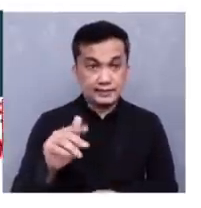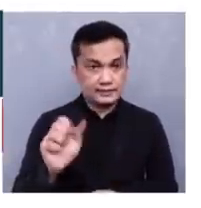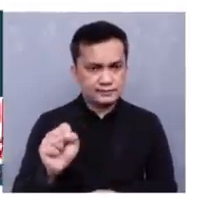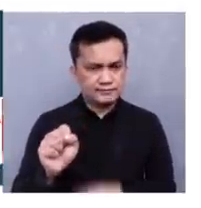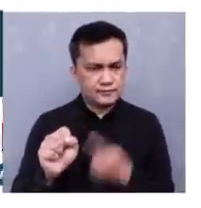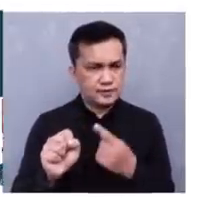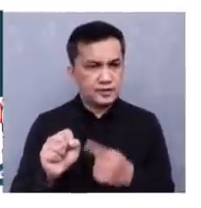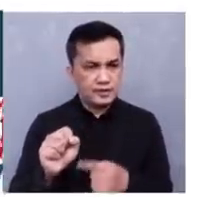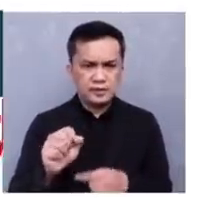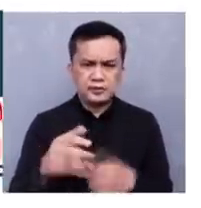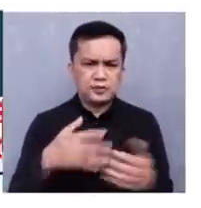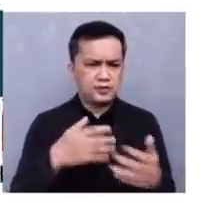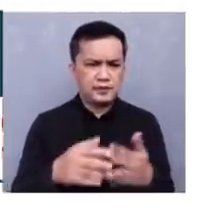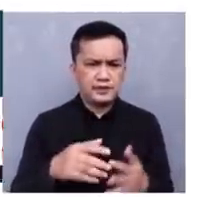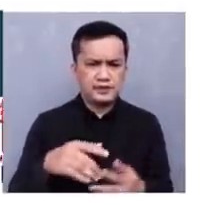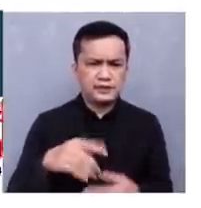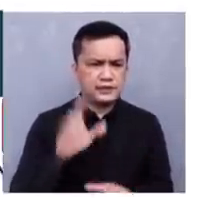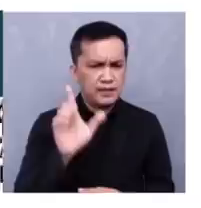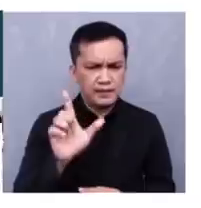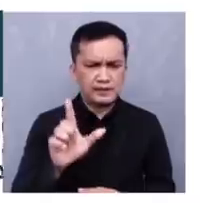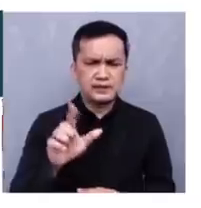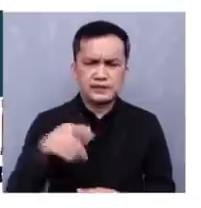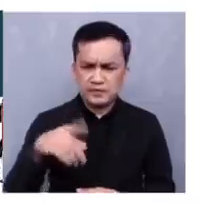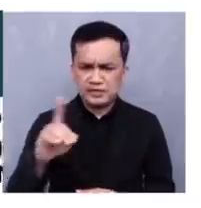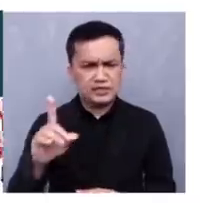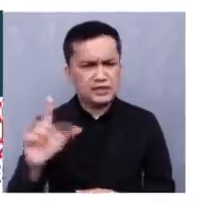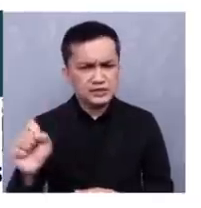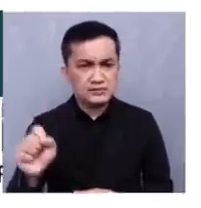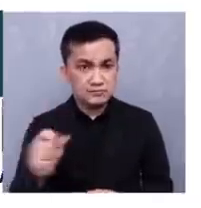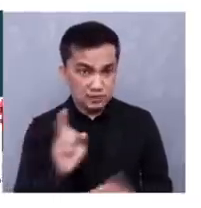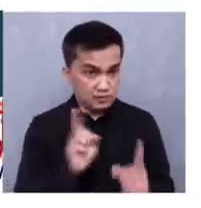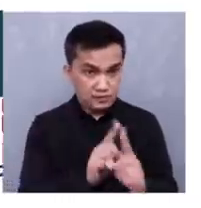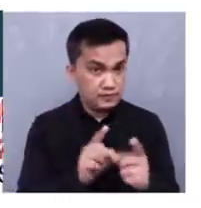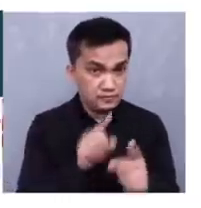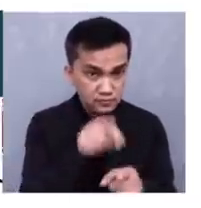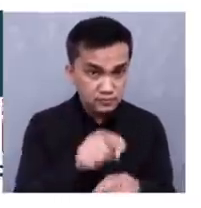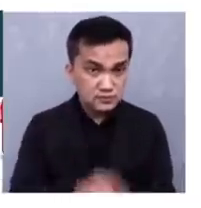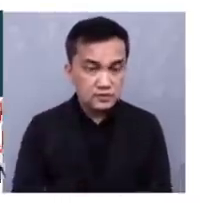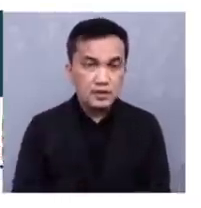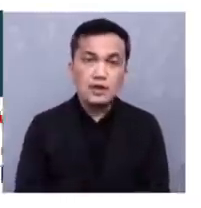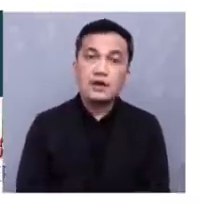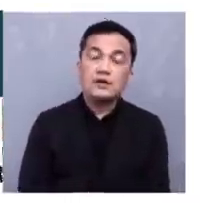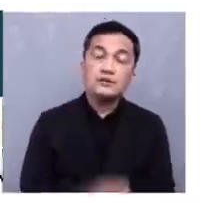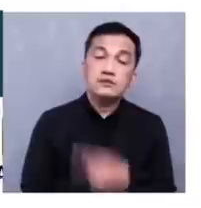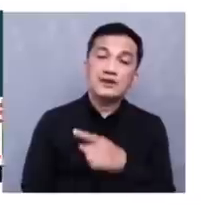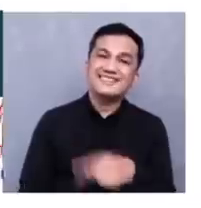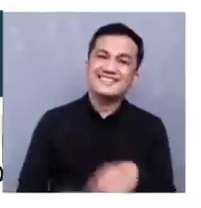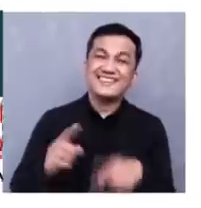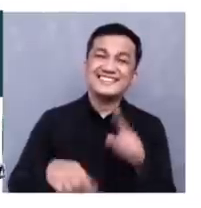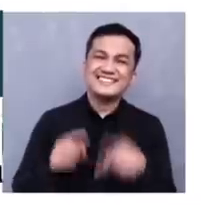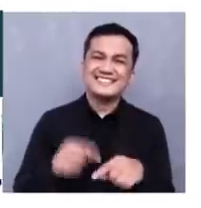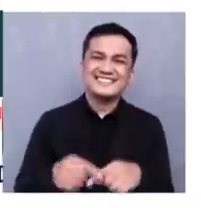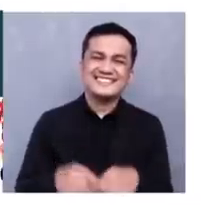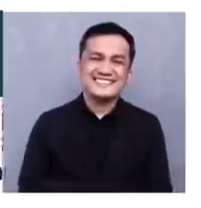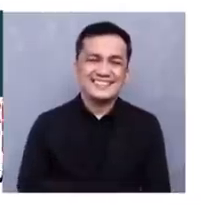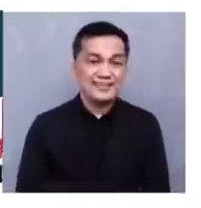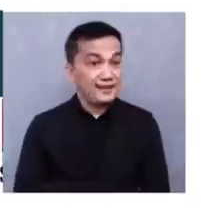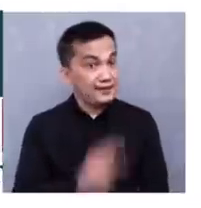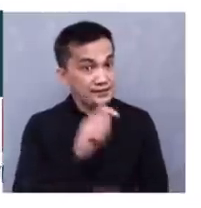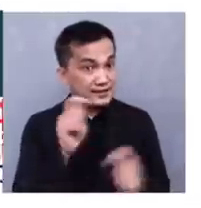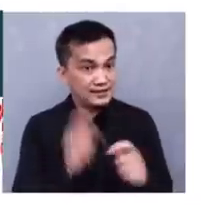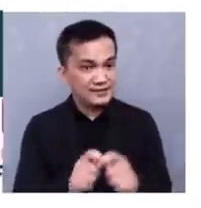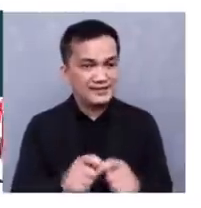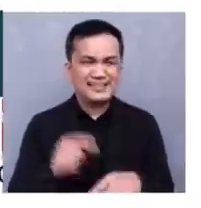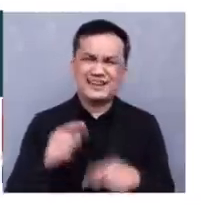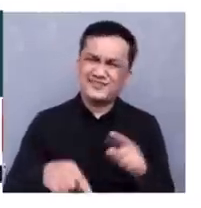Laban, even this PDDS, have they approached you? They're all my friends. No? I'm a friend, exactly. Very good friend of Manny Pacquiao.